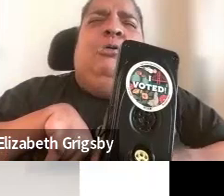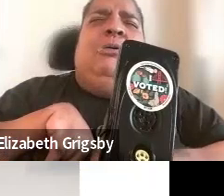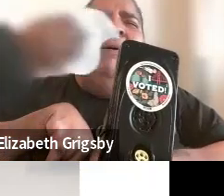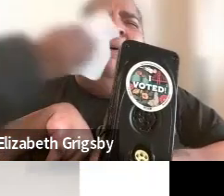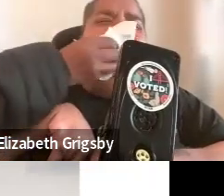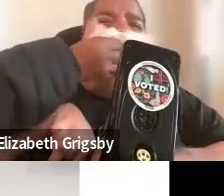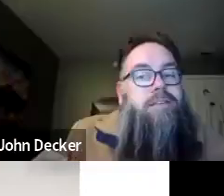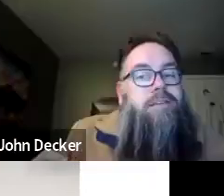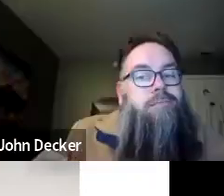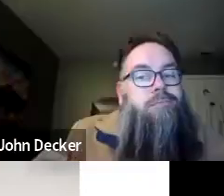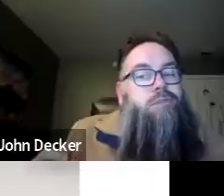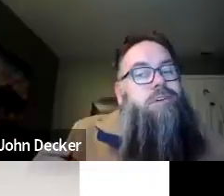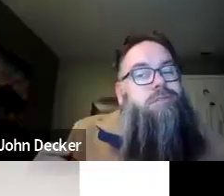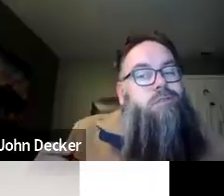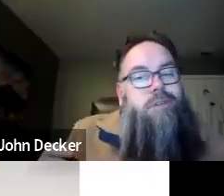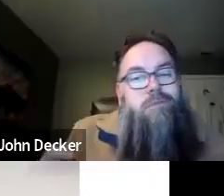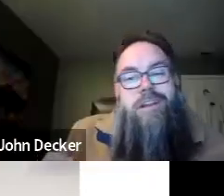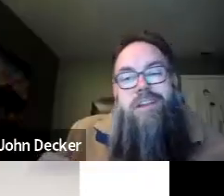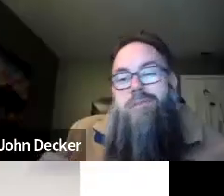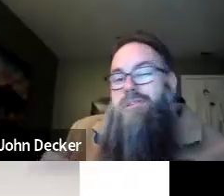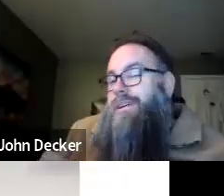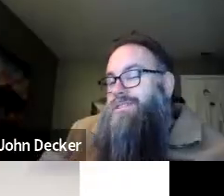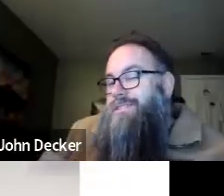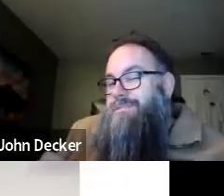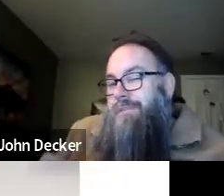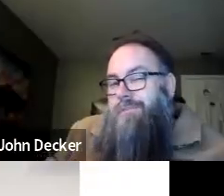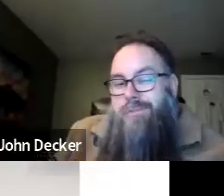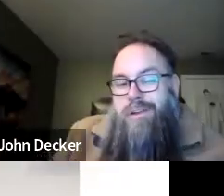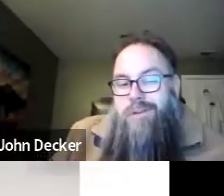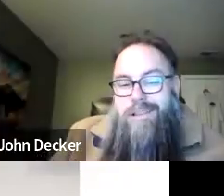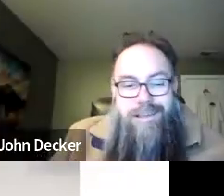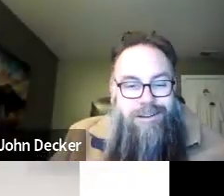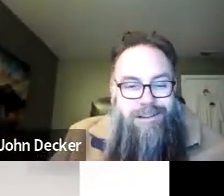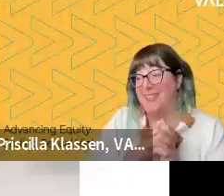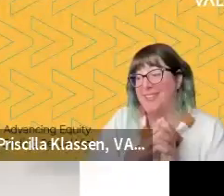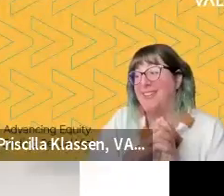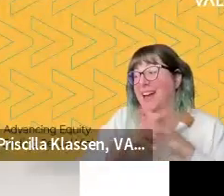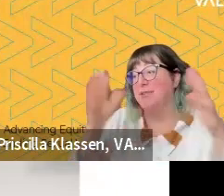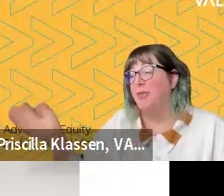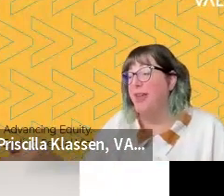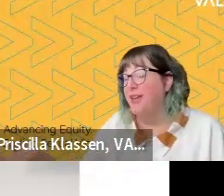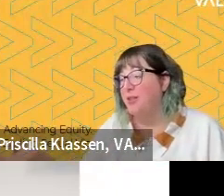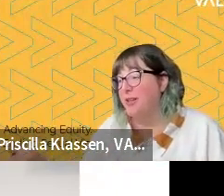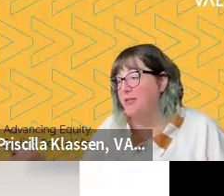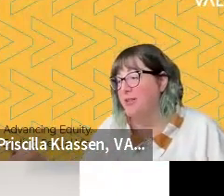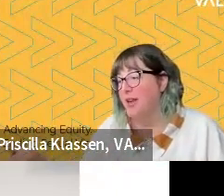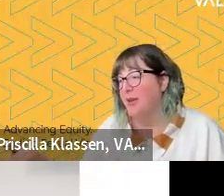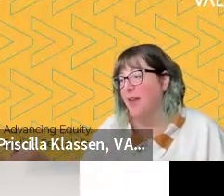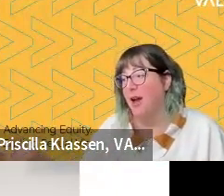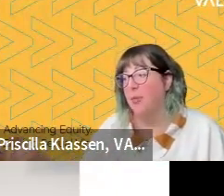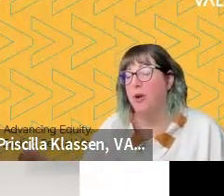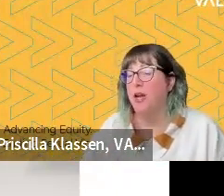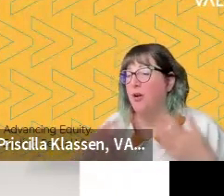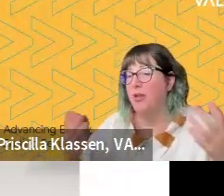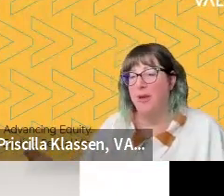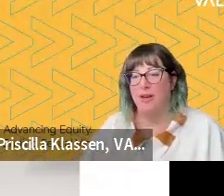So Yeah, we're gonna need we're to out of, move to- yeah, we're we're gonna out need of, to move to questions probably pretty quickly here. yes. But thank you, Liz, for summing